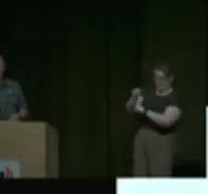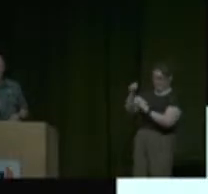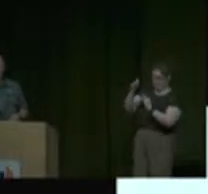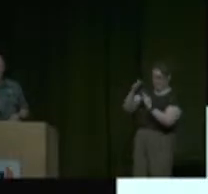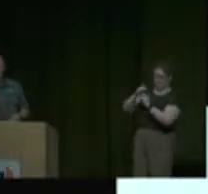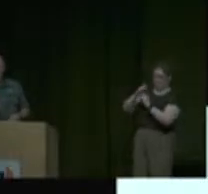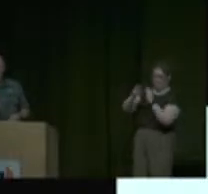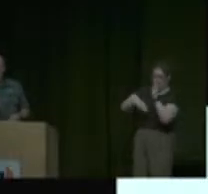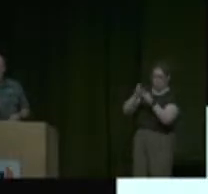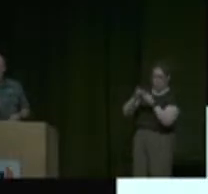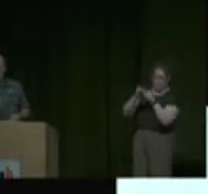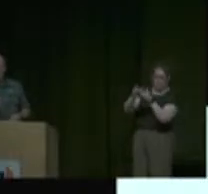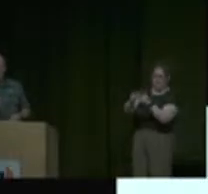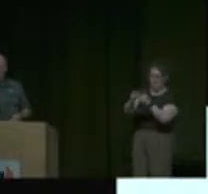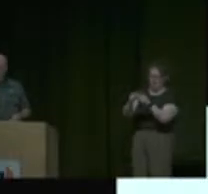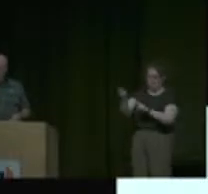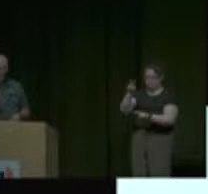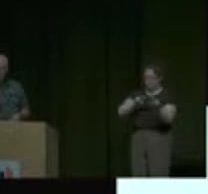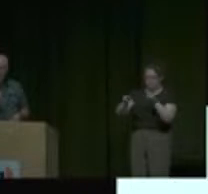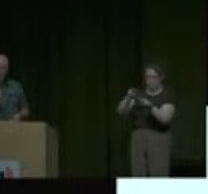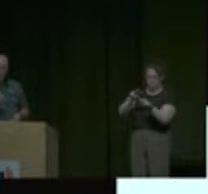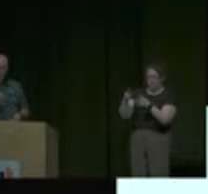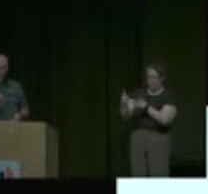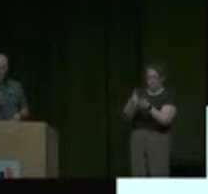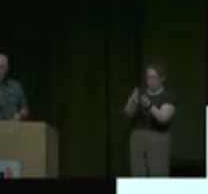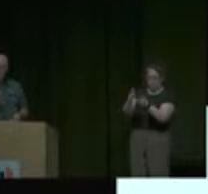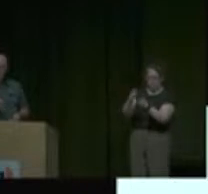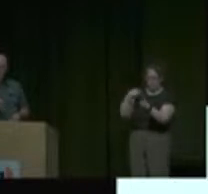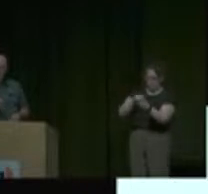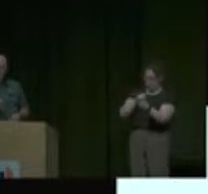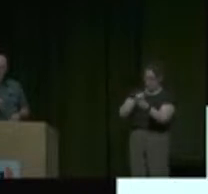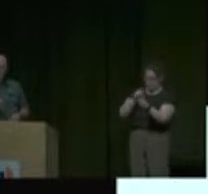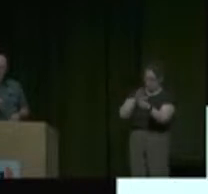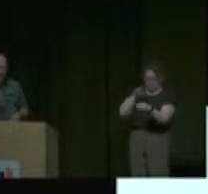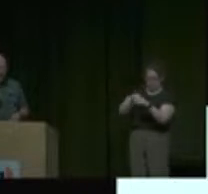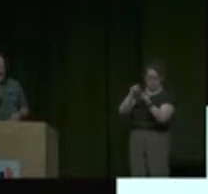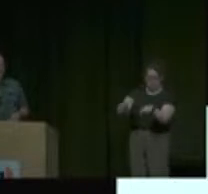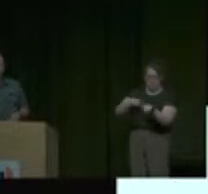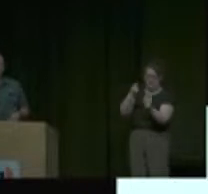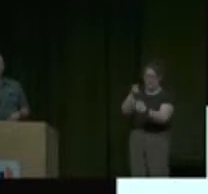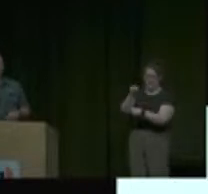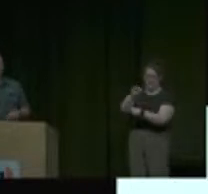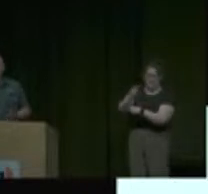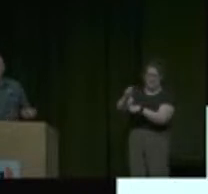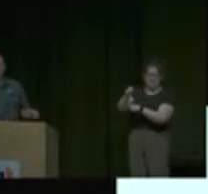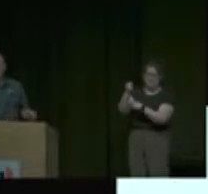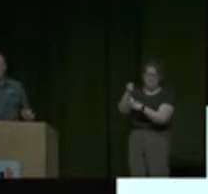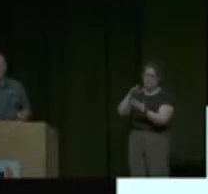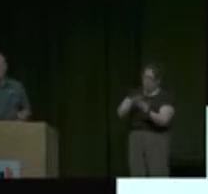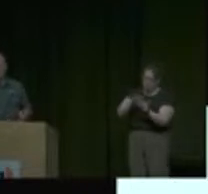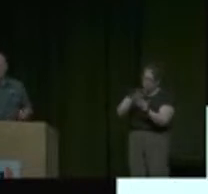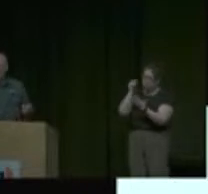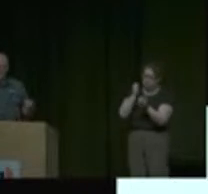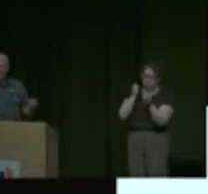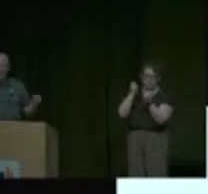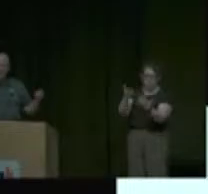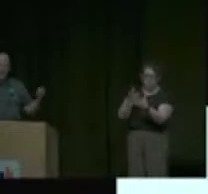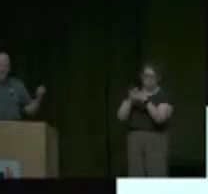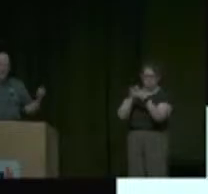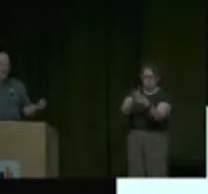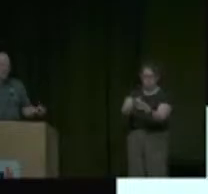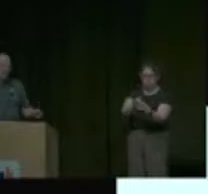biologic monitoring of streams. And we have been doing that since the 70s and have learned a whole bunch of things